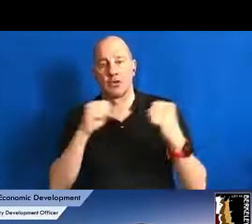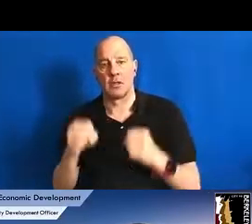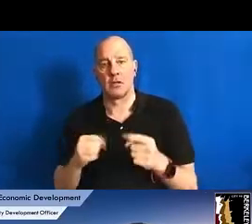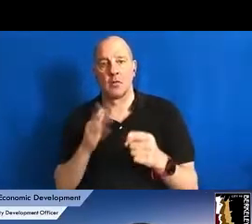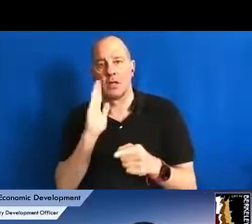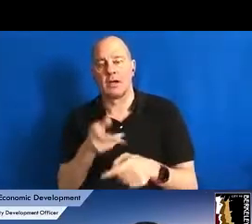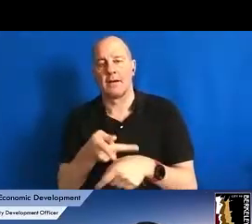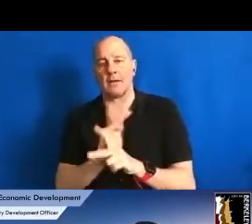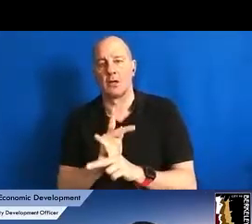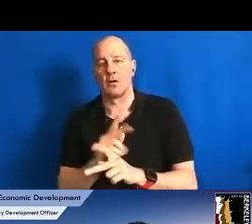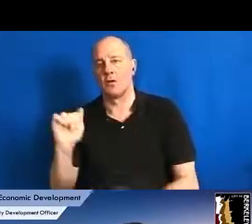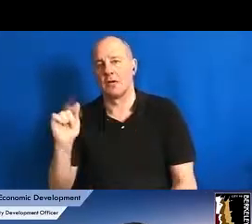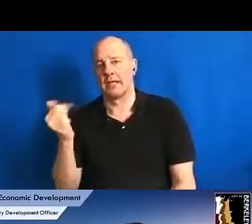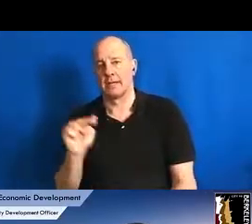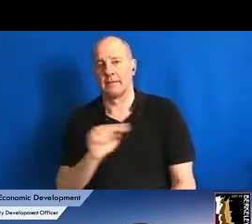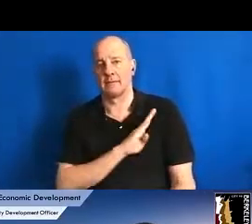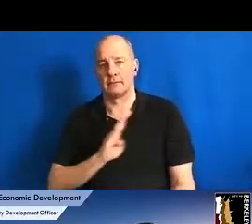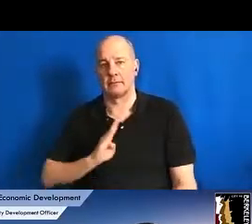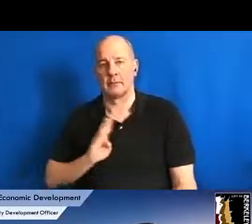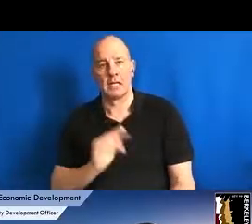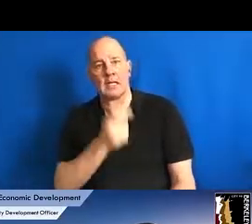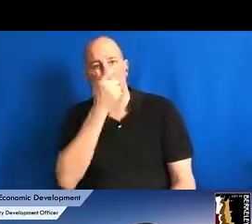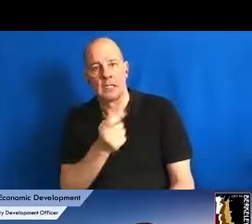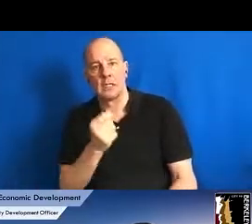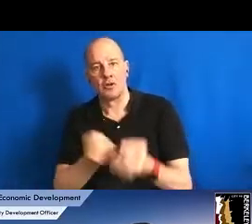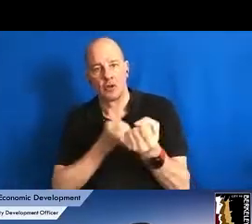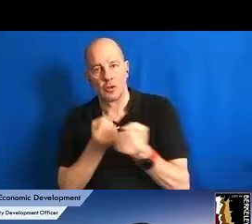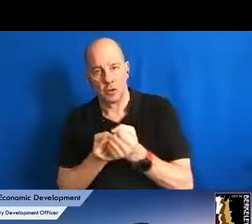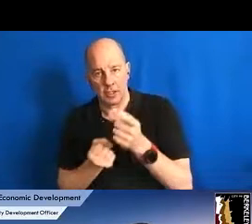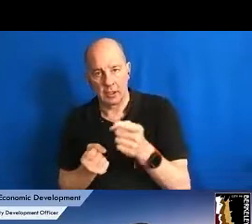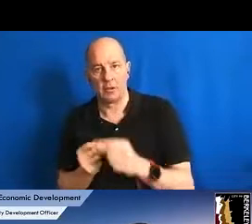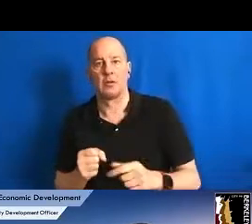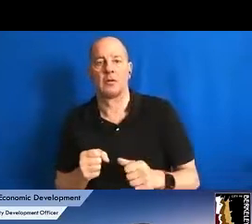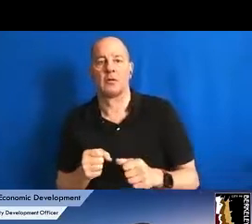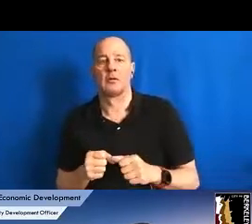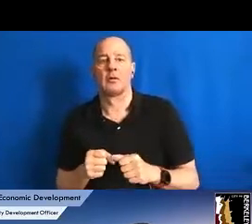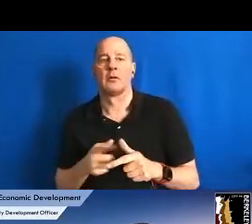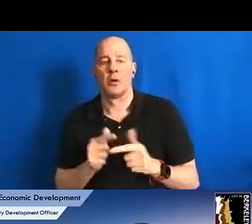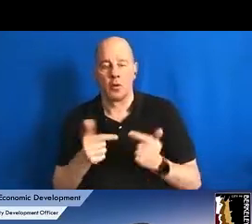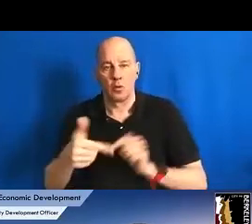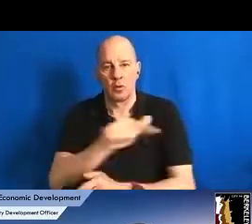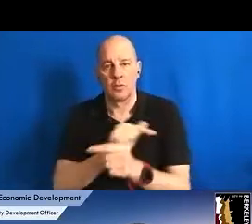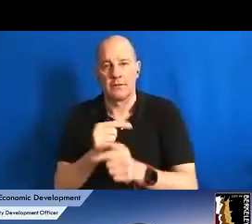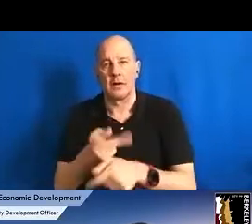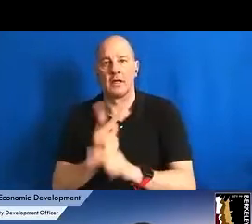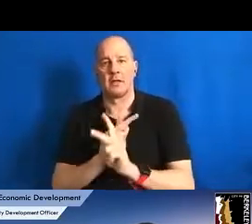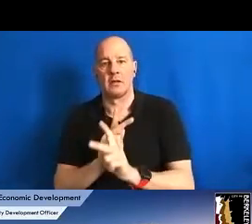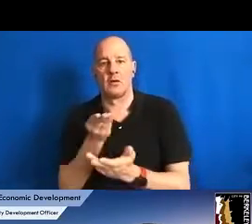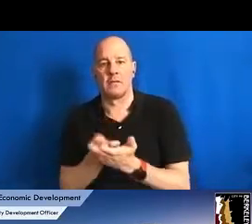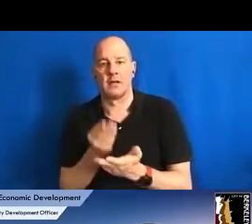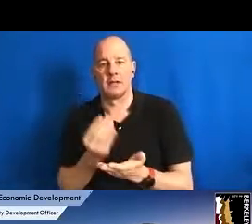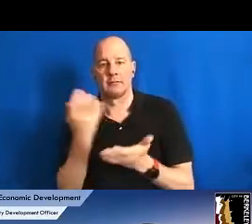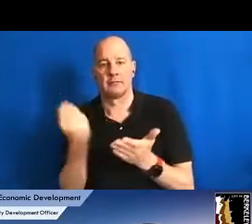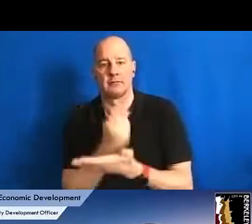administration board that is generally interested in supporting you. The revolving loan fund you can leverage that with